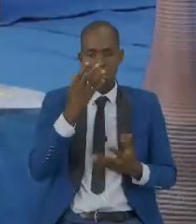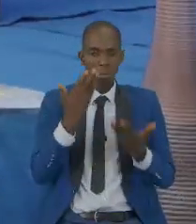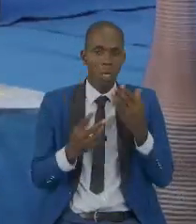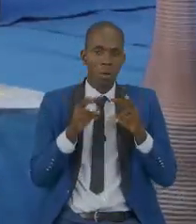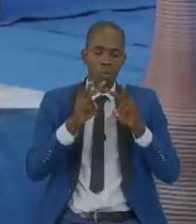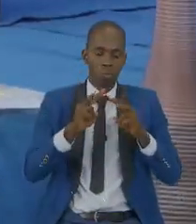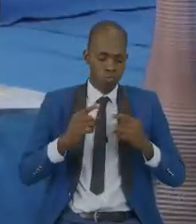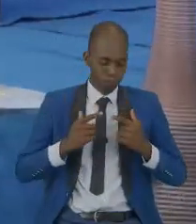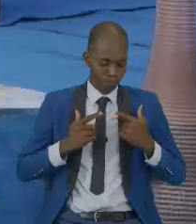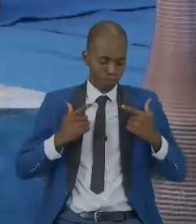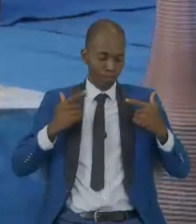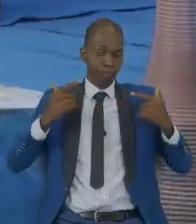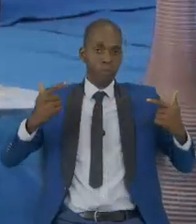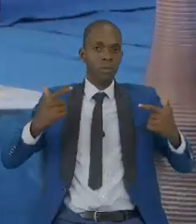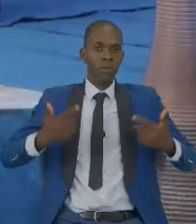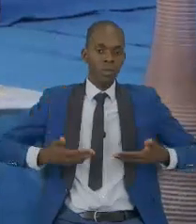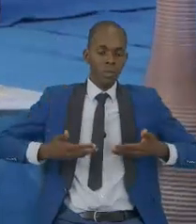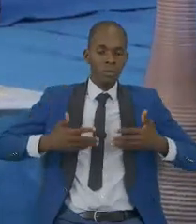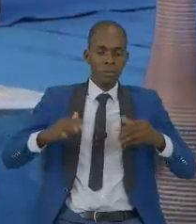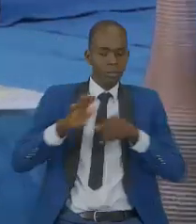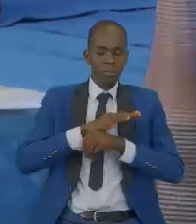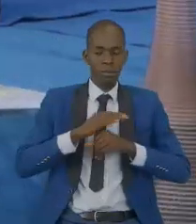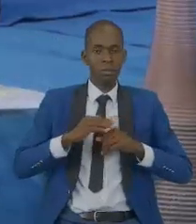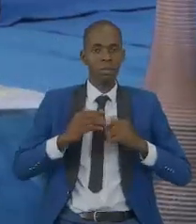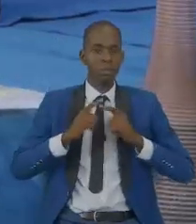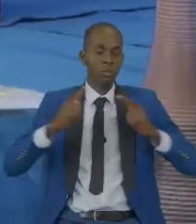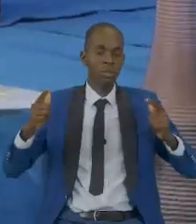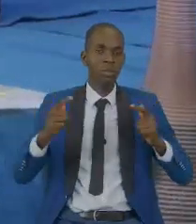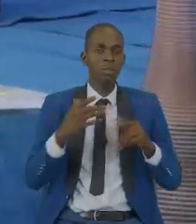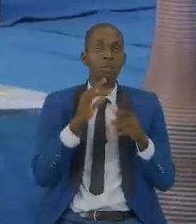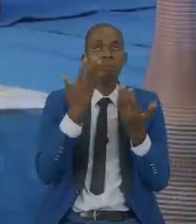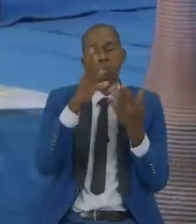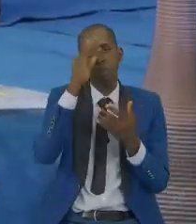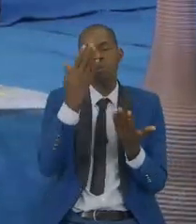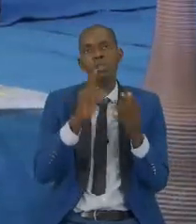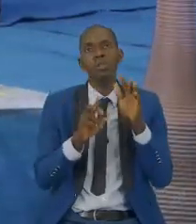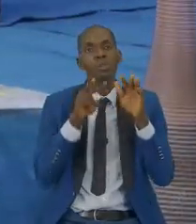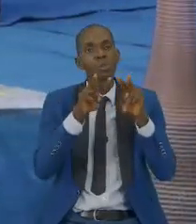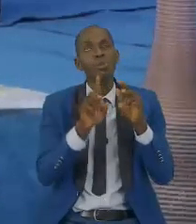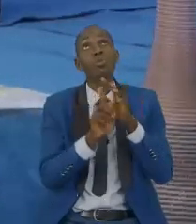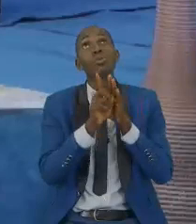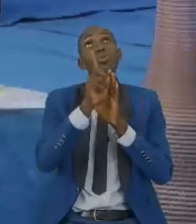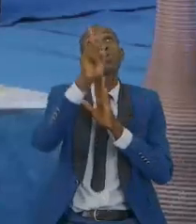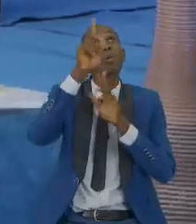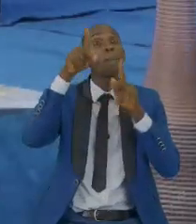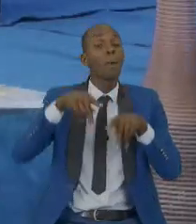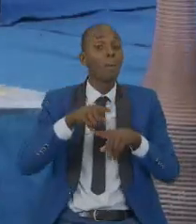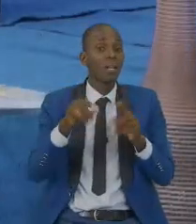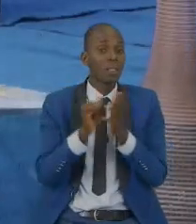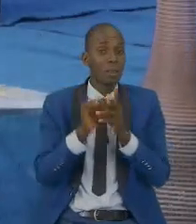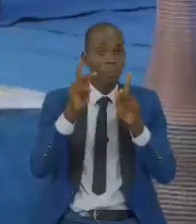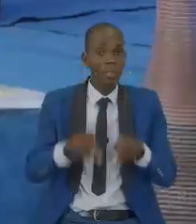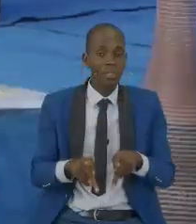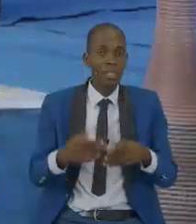man looks hefty. The man looks great. And is taller than the average person. But the heart